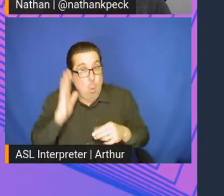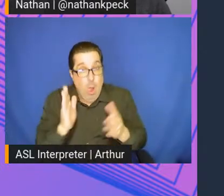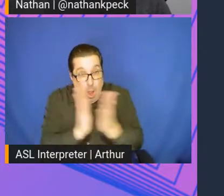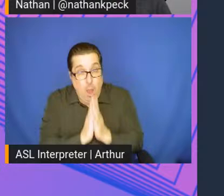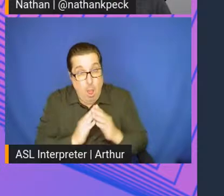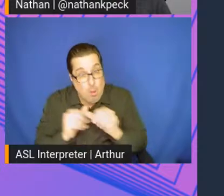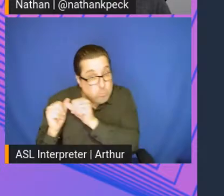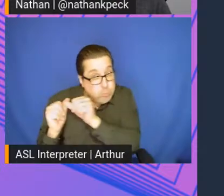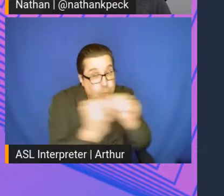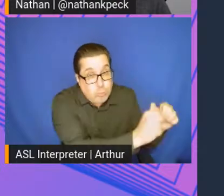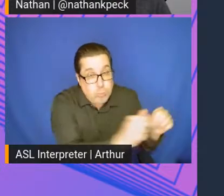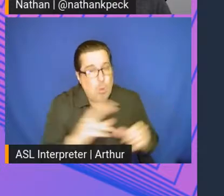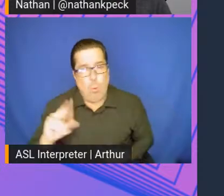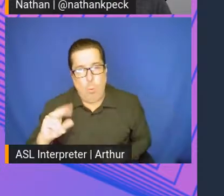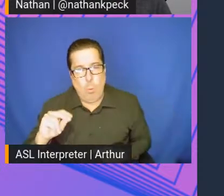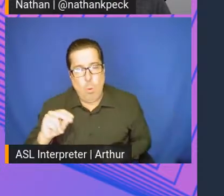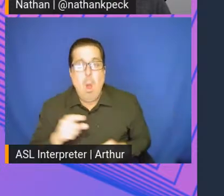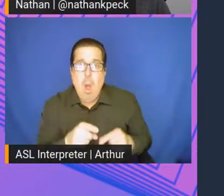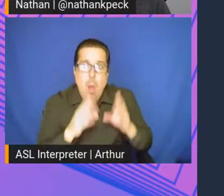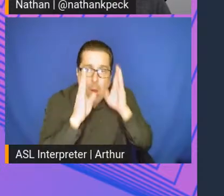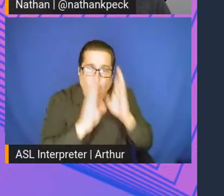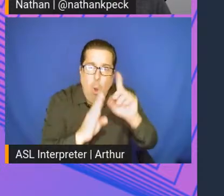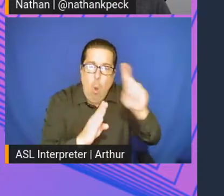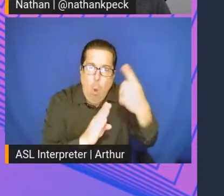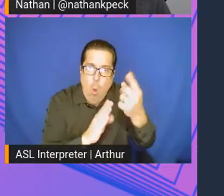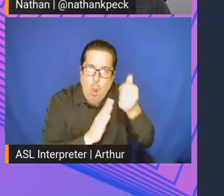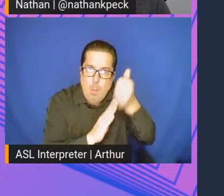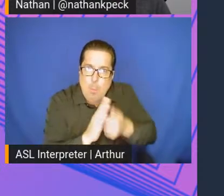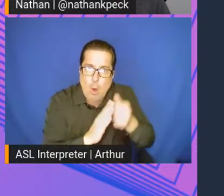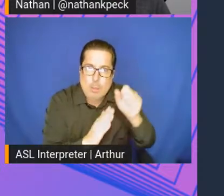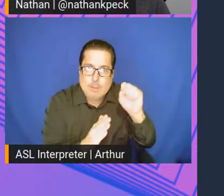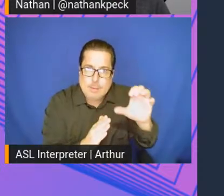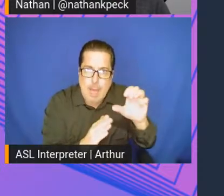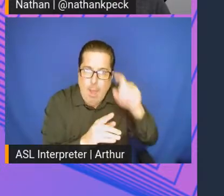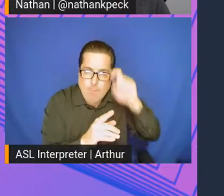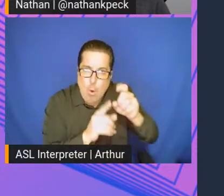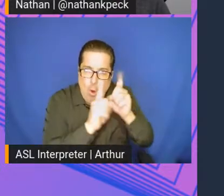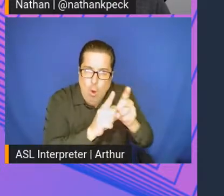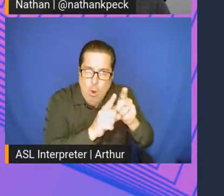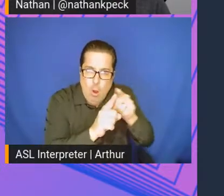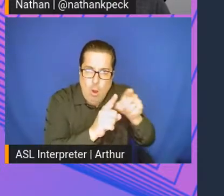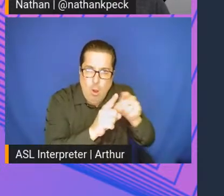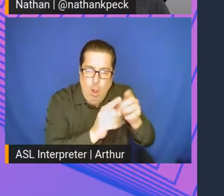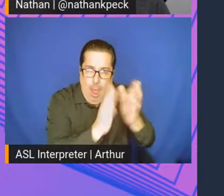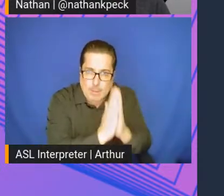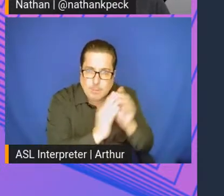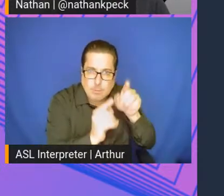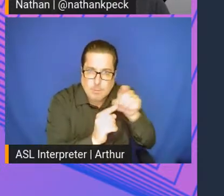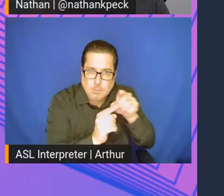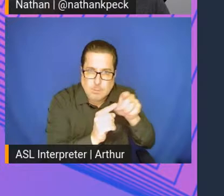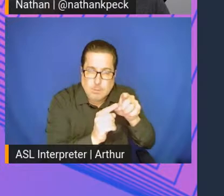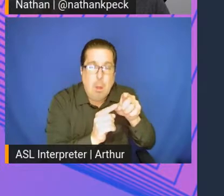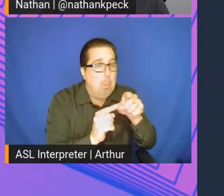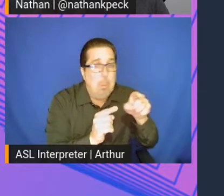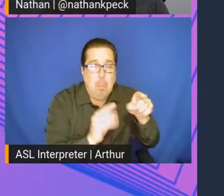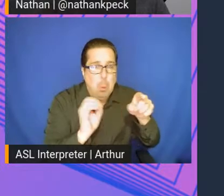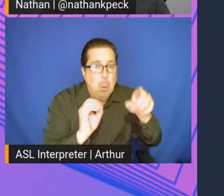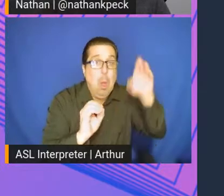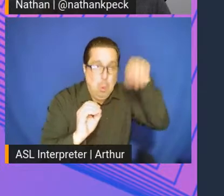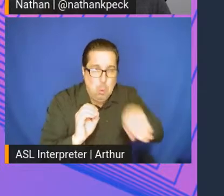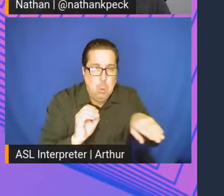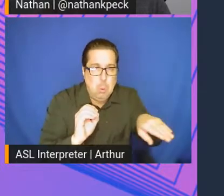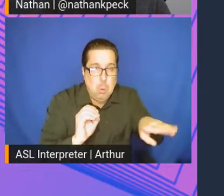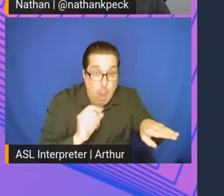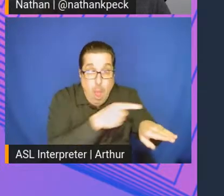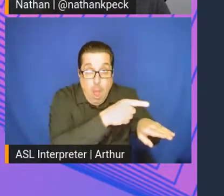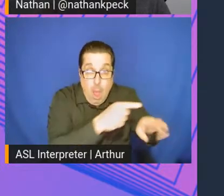it could be serving hundreds of them per second, hundreds of requests per second arriving at this container.